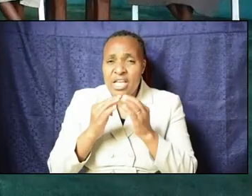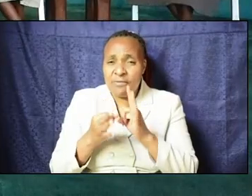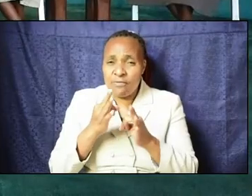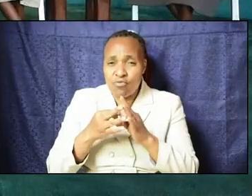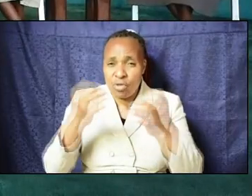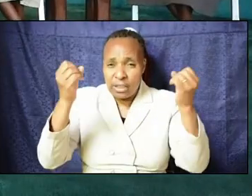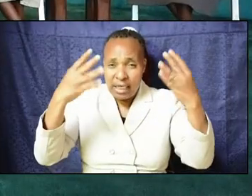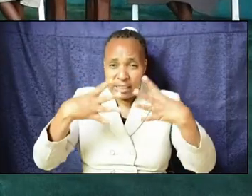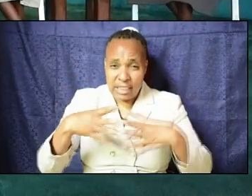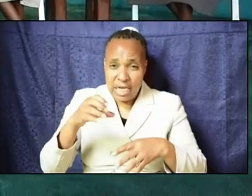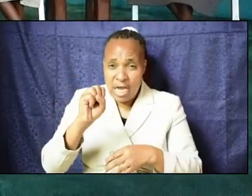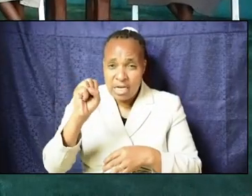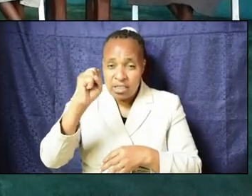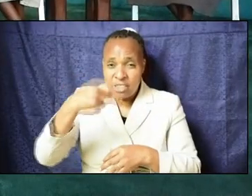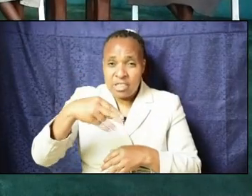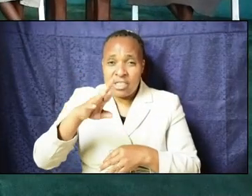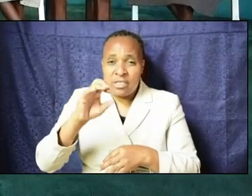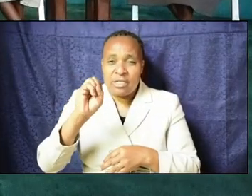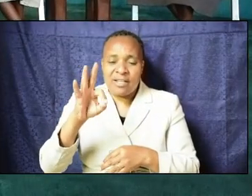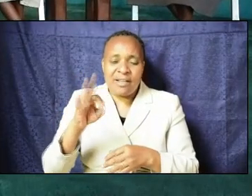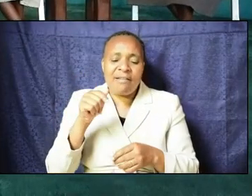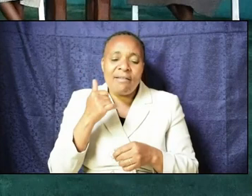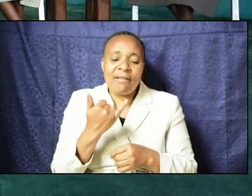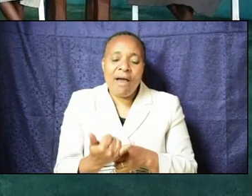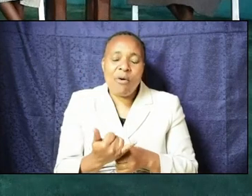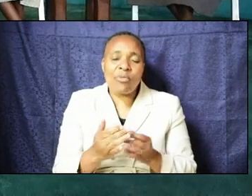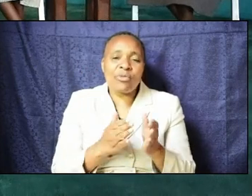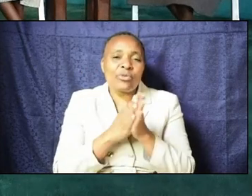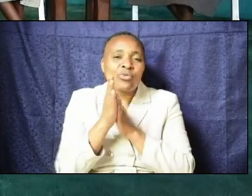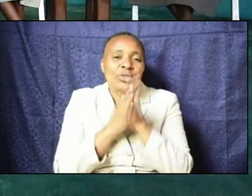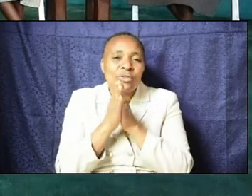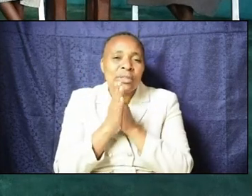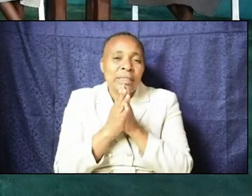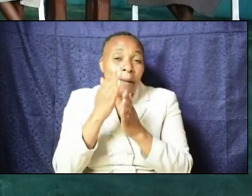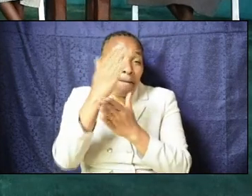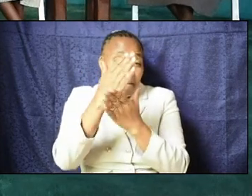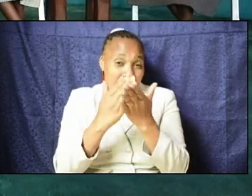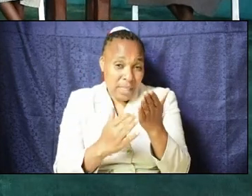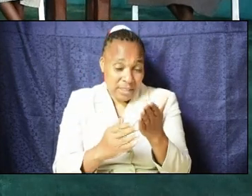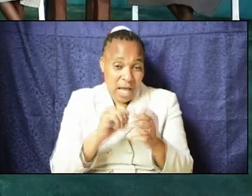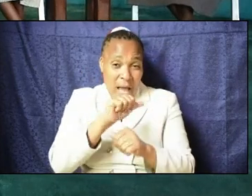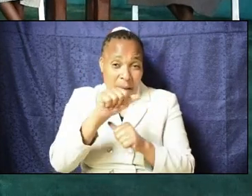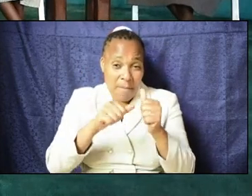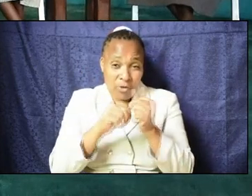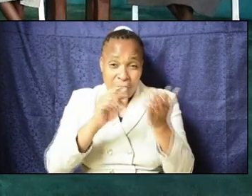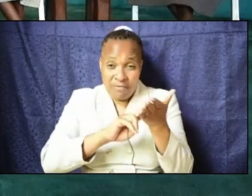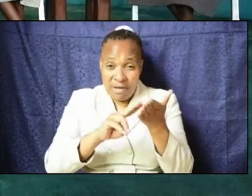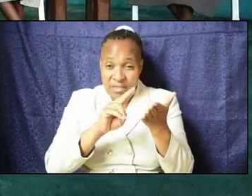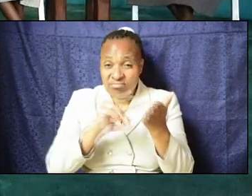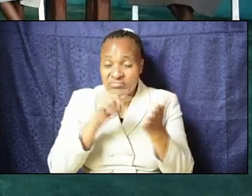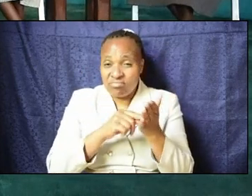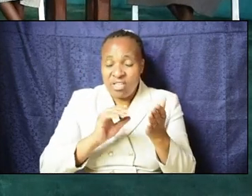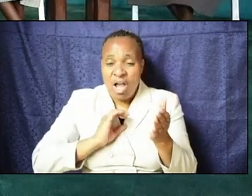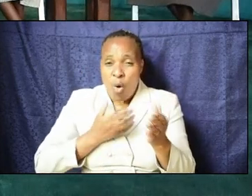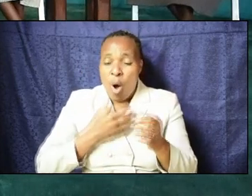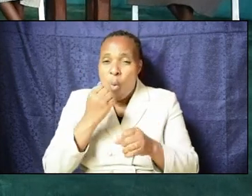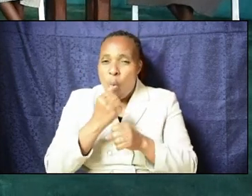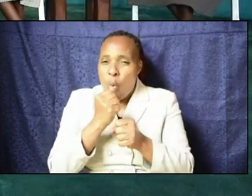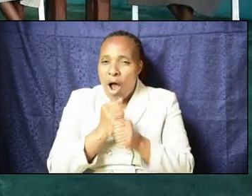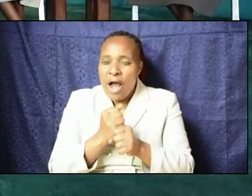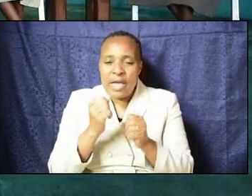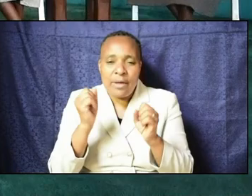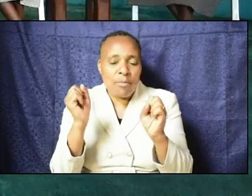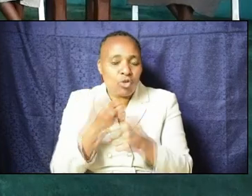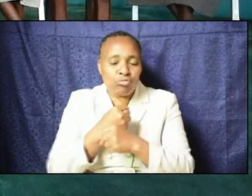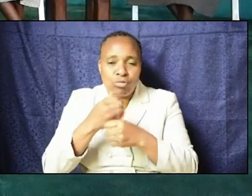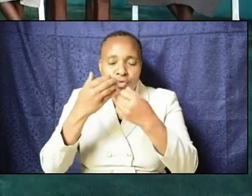more. Yeah, you know, the interesting part about this text is that our labor is not in vain. You know, it